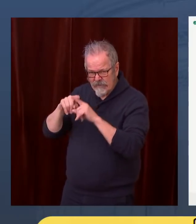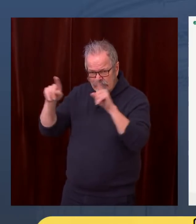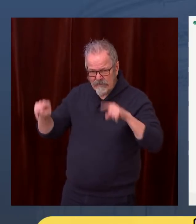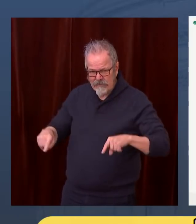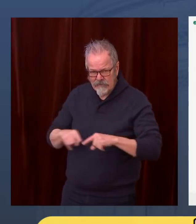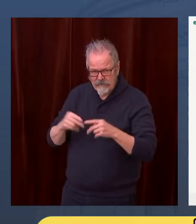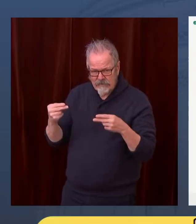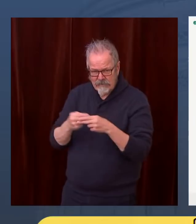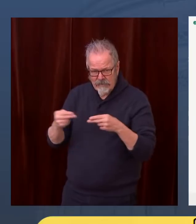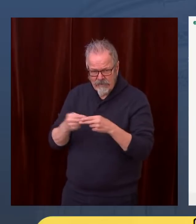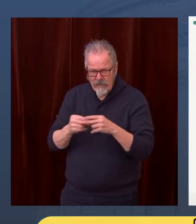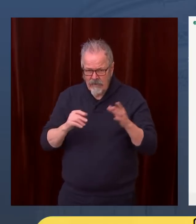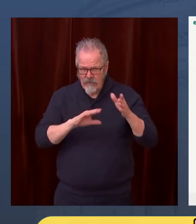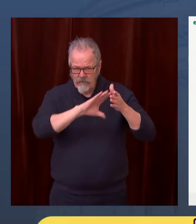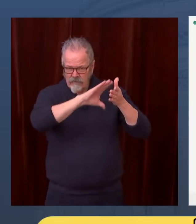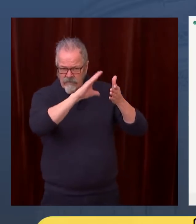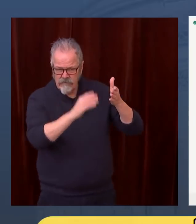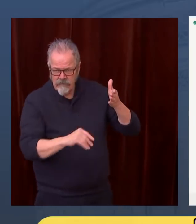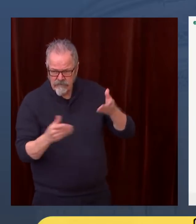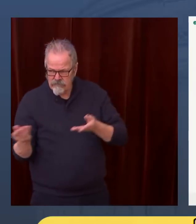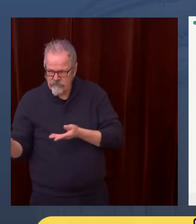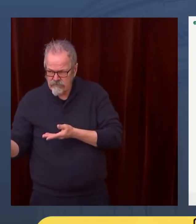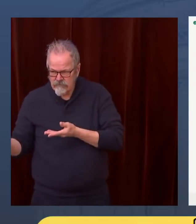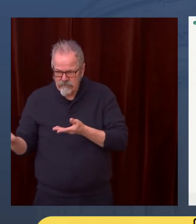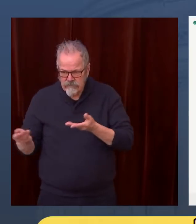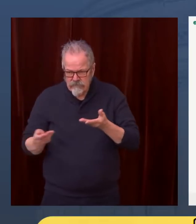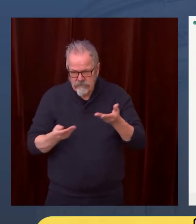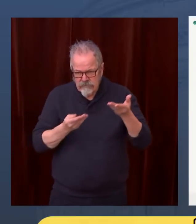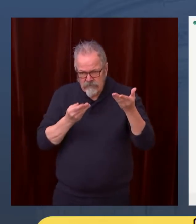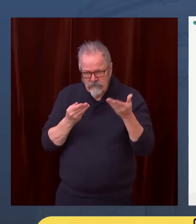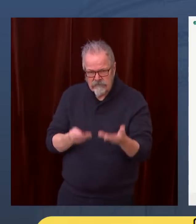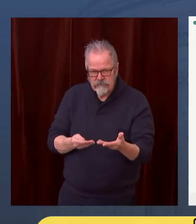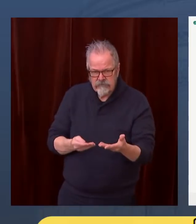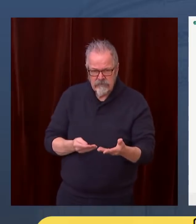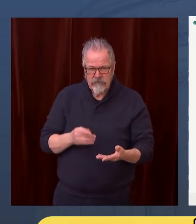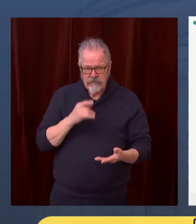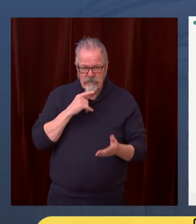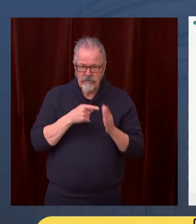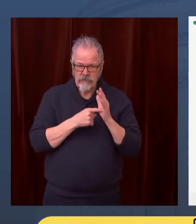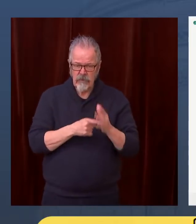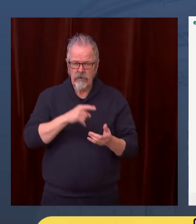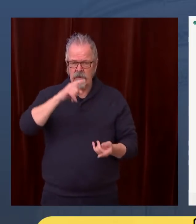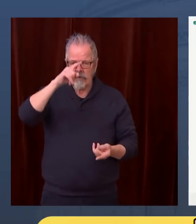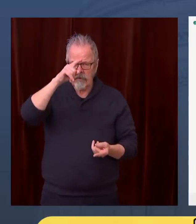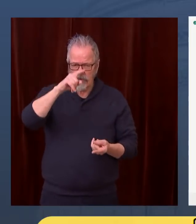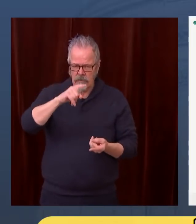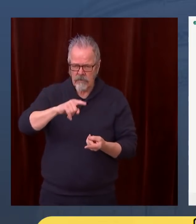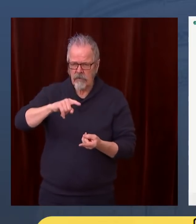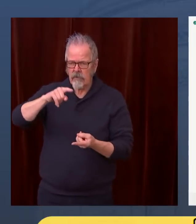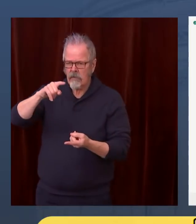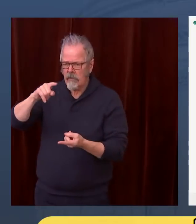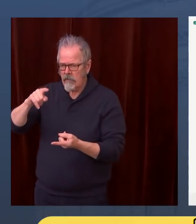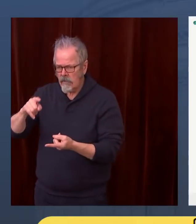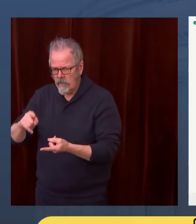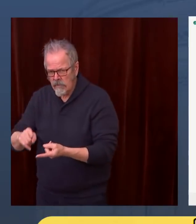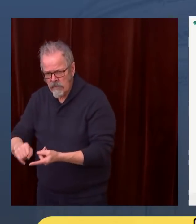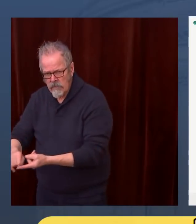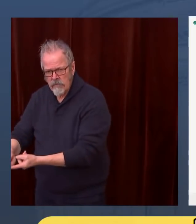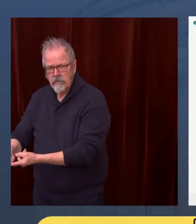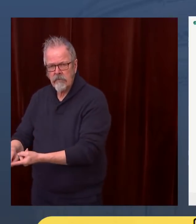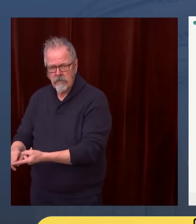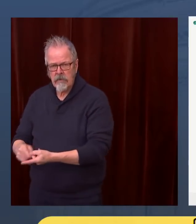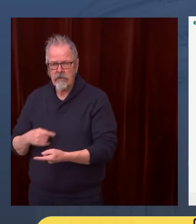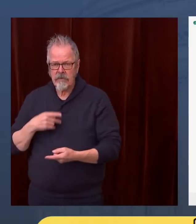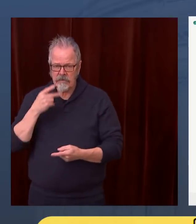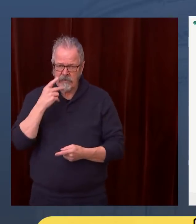declining cases that we're seeing across the state, which is also great. We're also seeing, we had seen an increase in deaths across